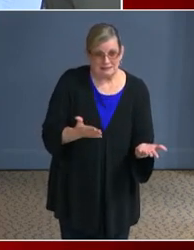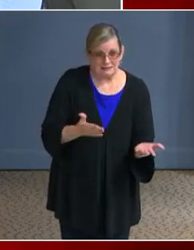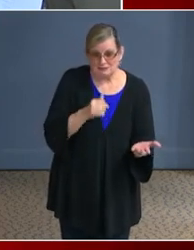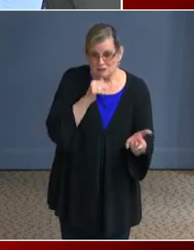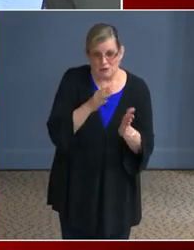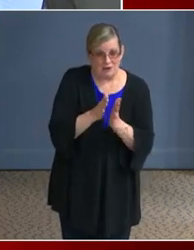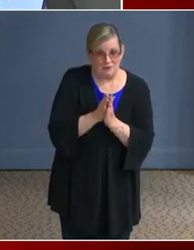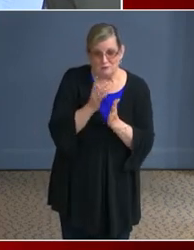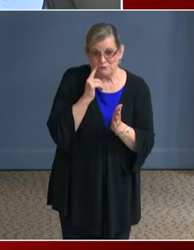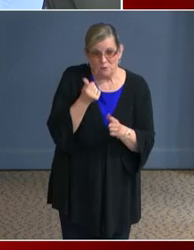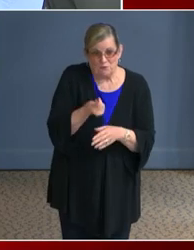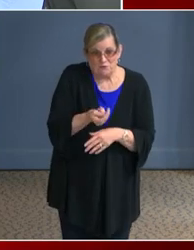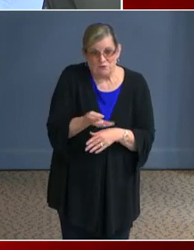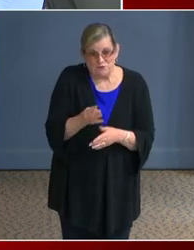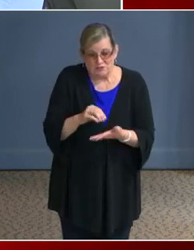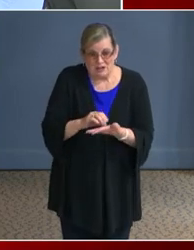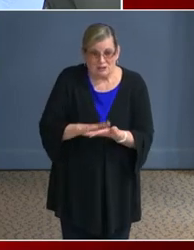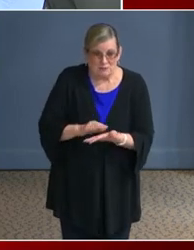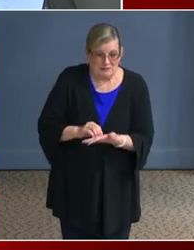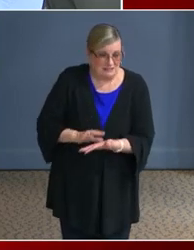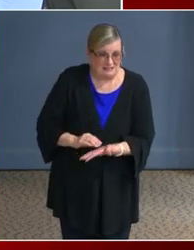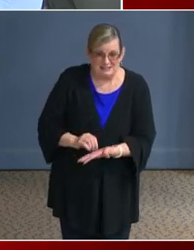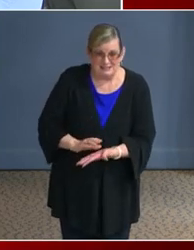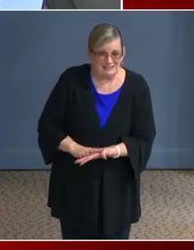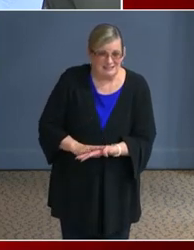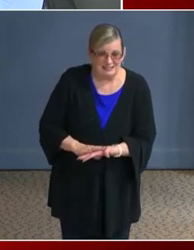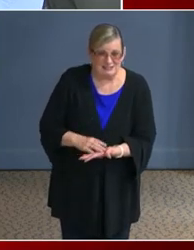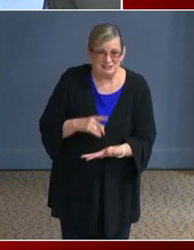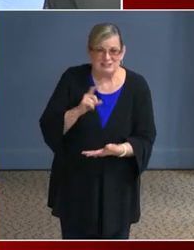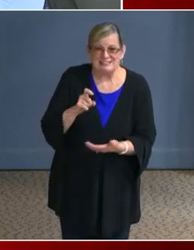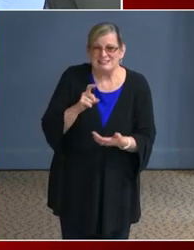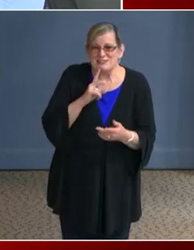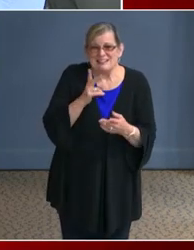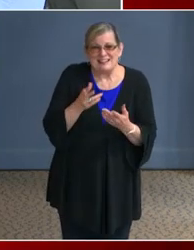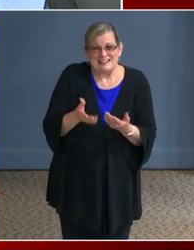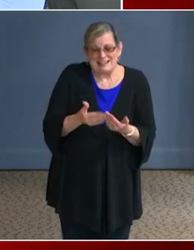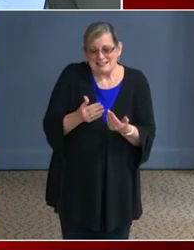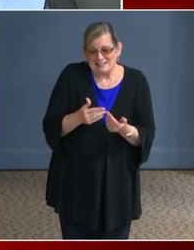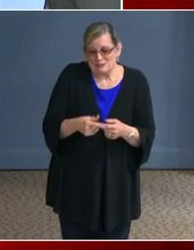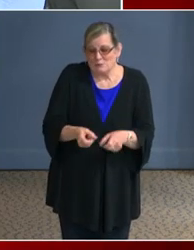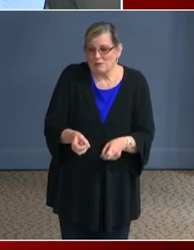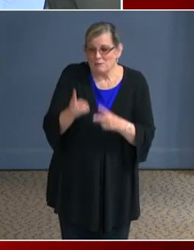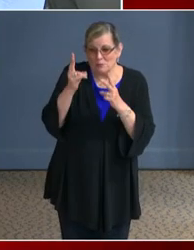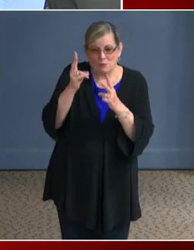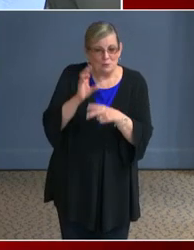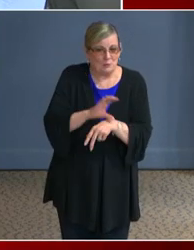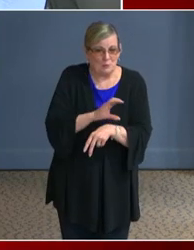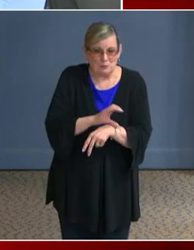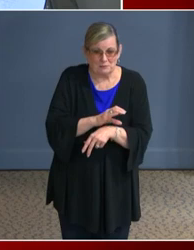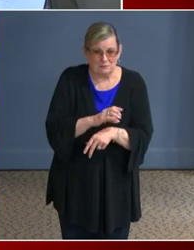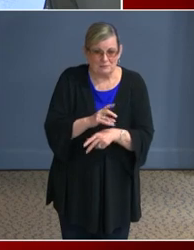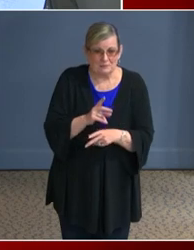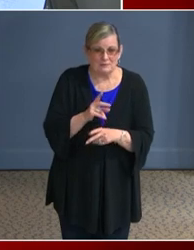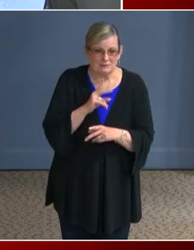few documents, of course. It's very easy to upload them and get that rent taken care of.